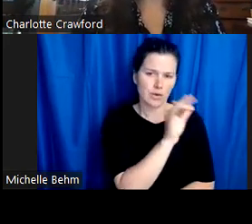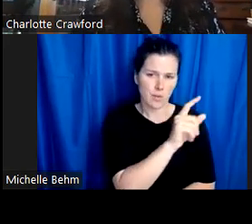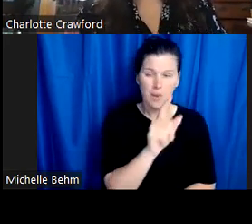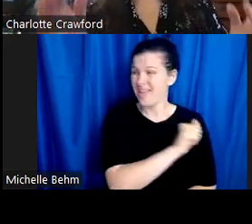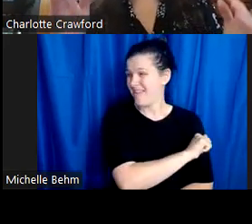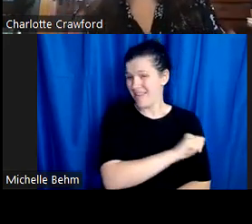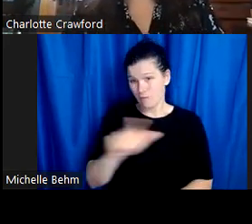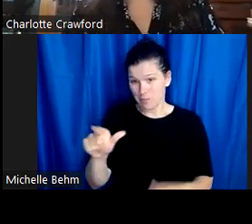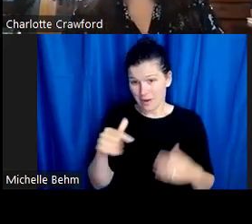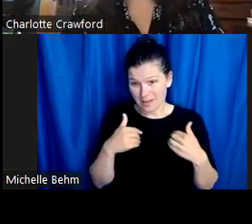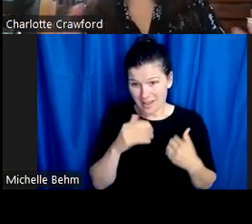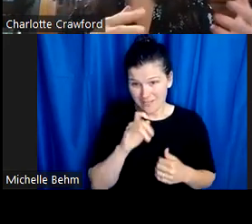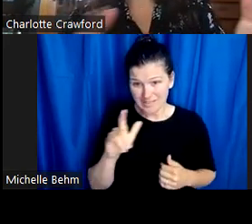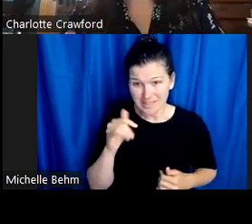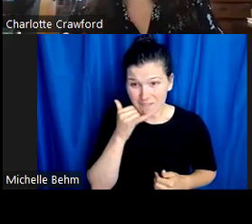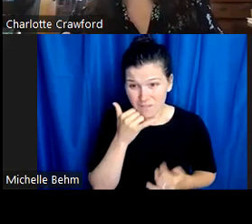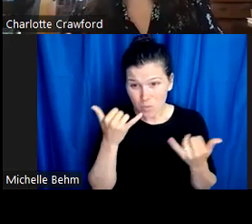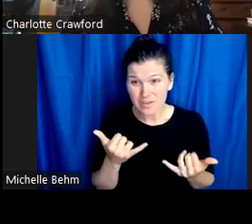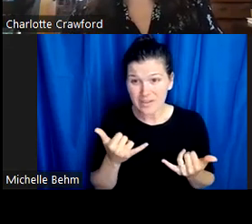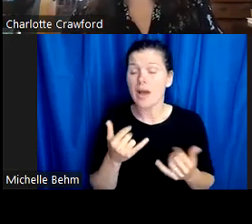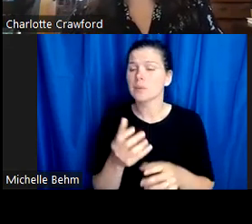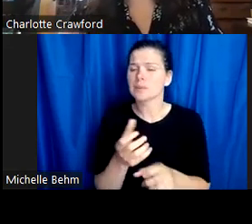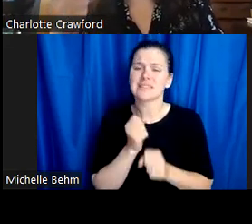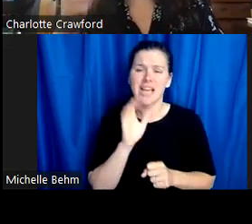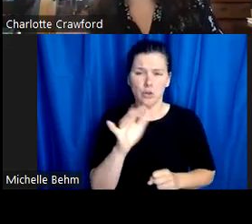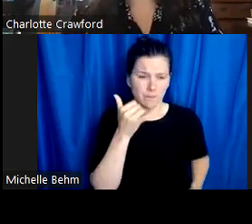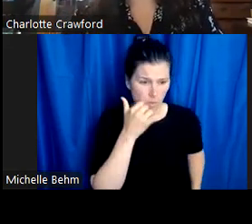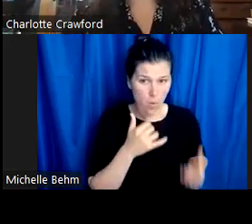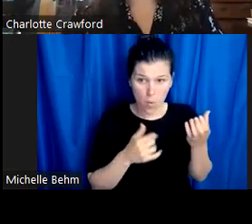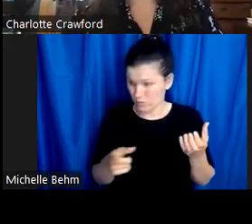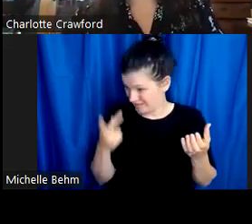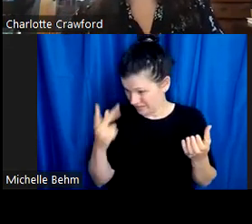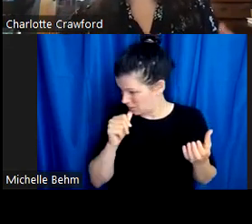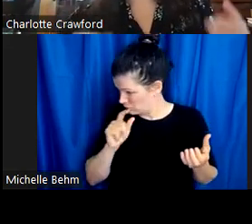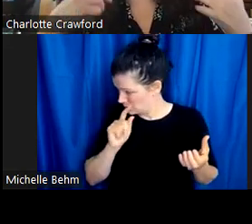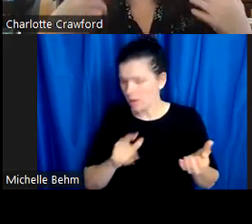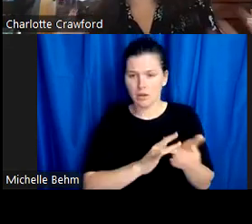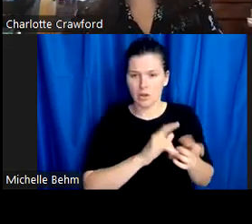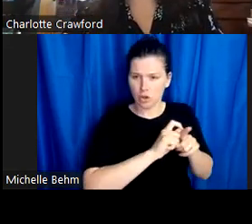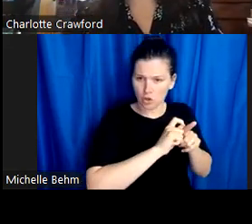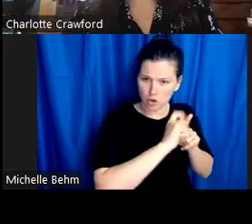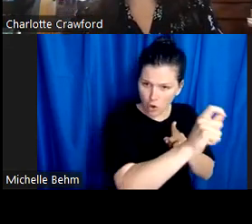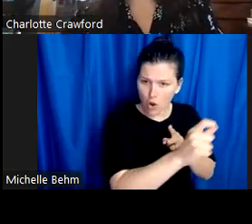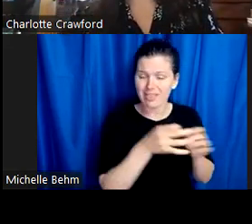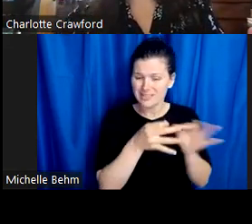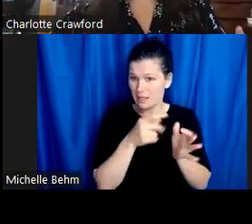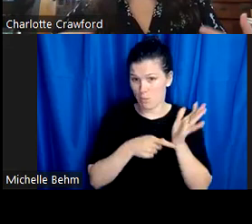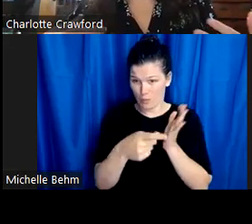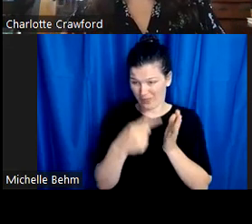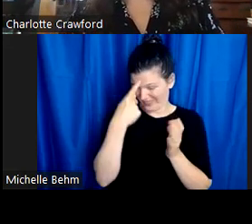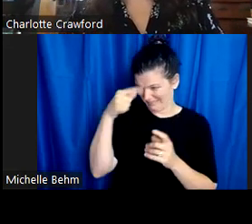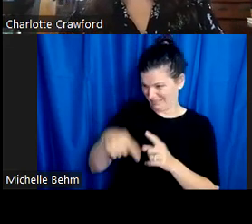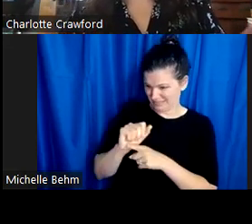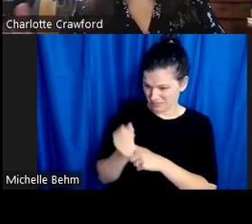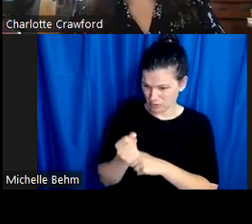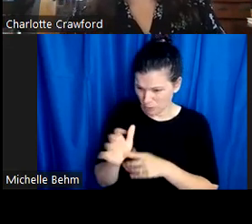now. Take your phone as soon as you find somebody unresponsive, dial down 911, tell them what you think you have. If you're